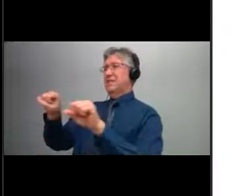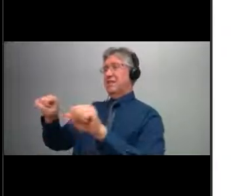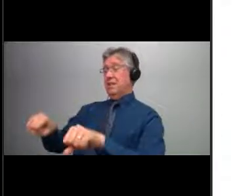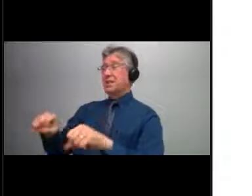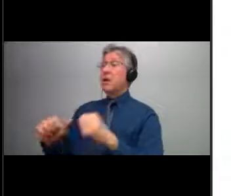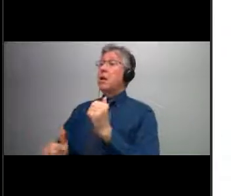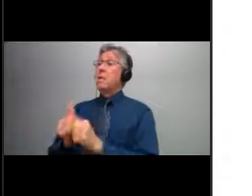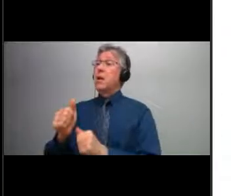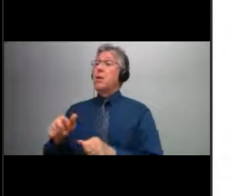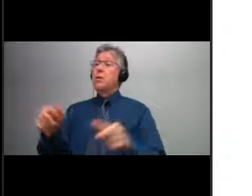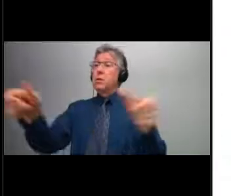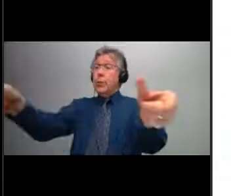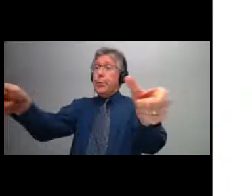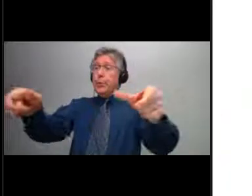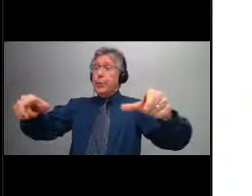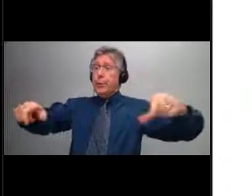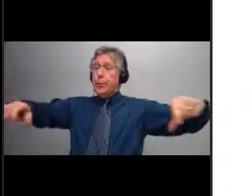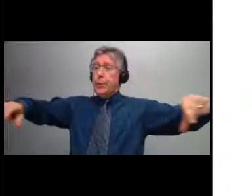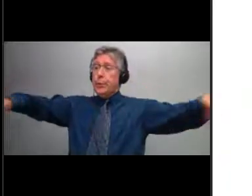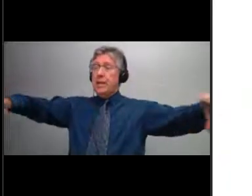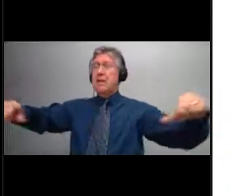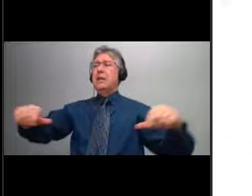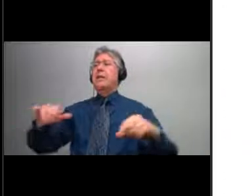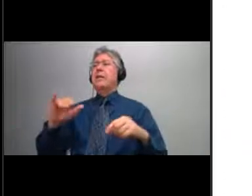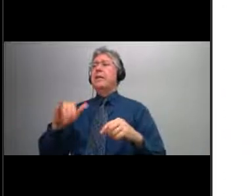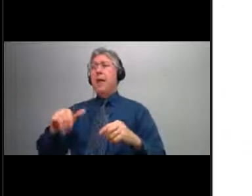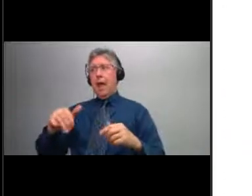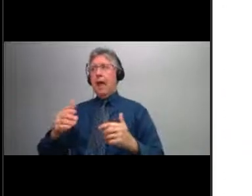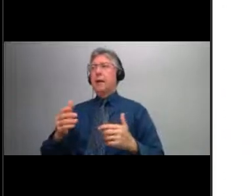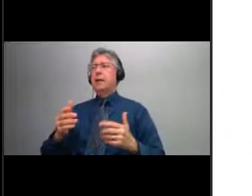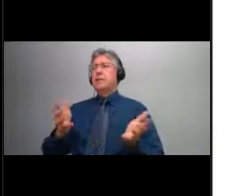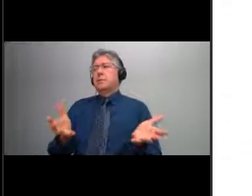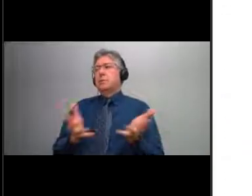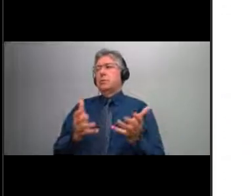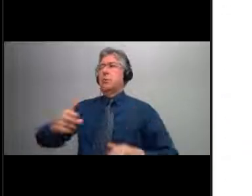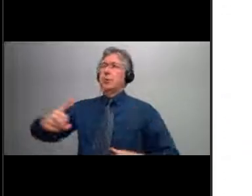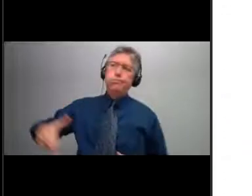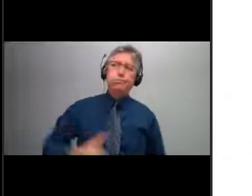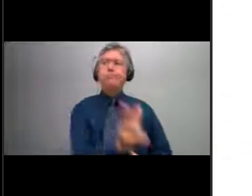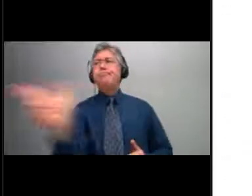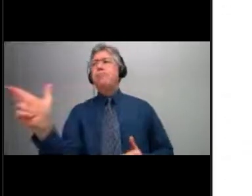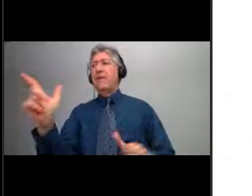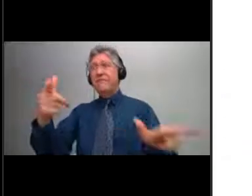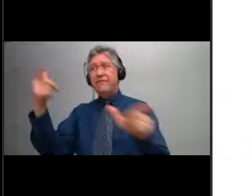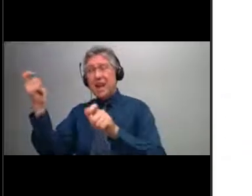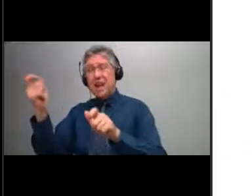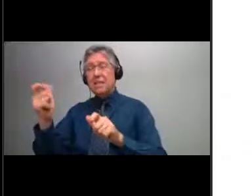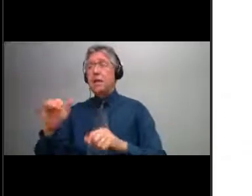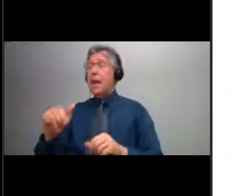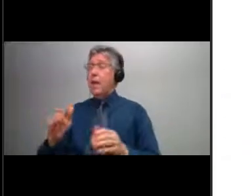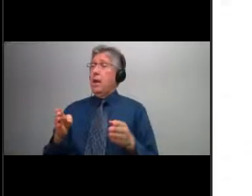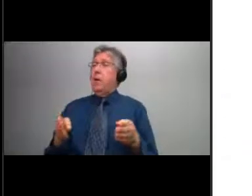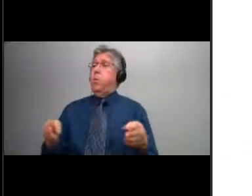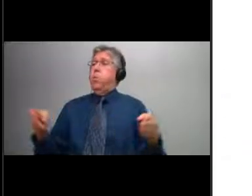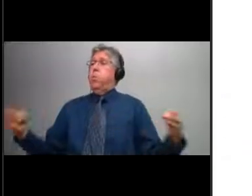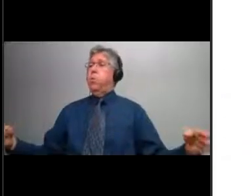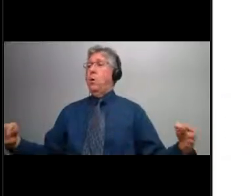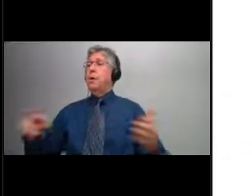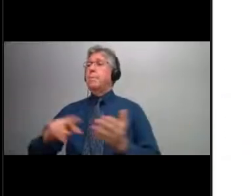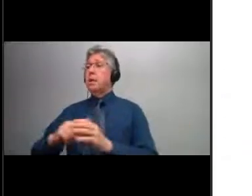curb radii are large and encourage high car speeds, and they also expand the road space people must